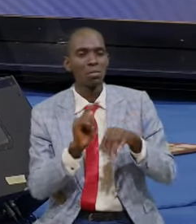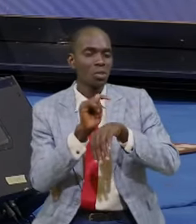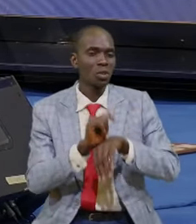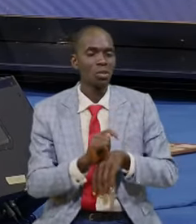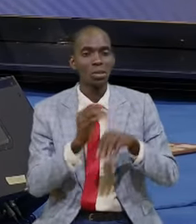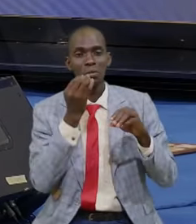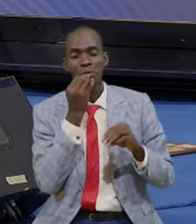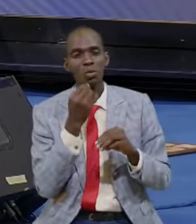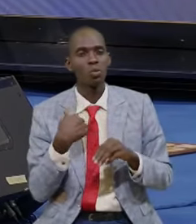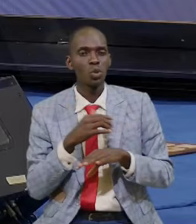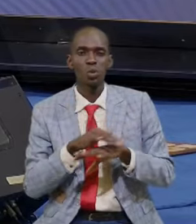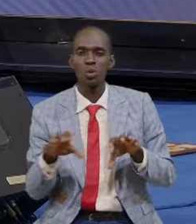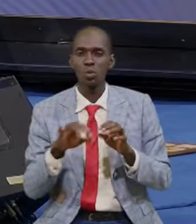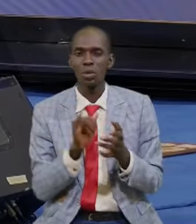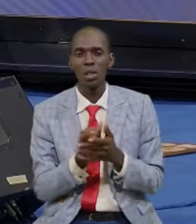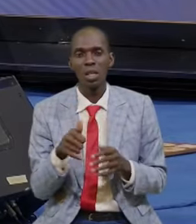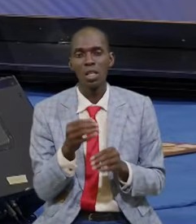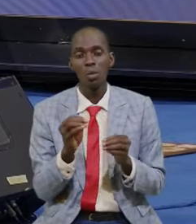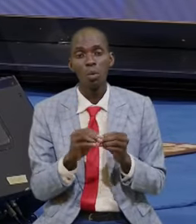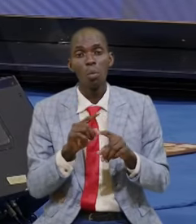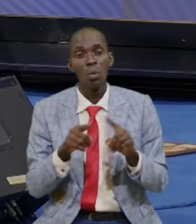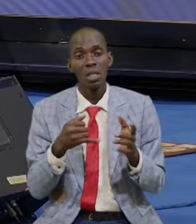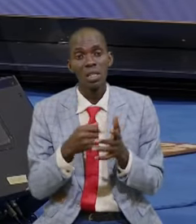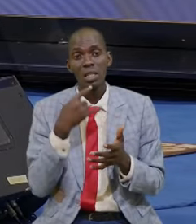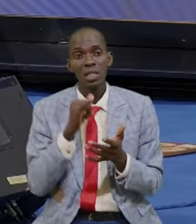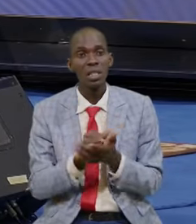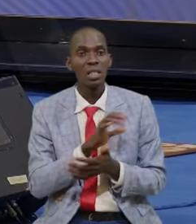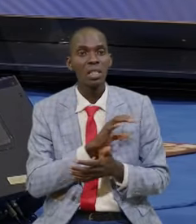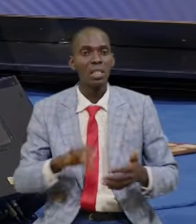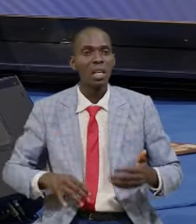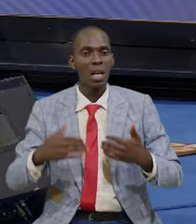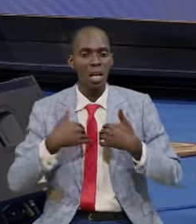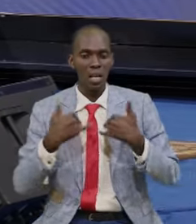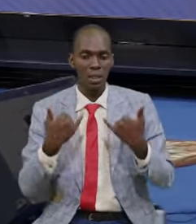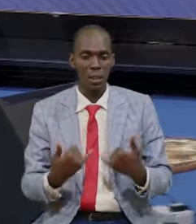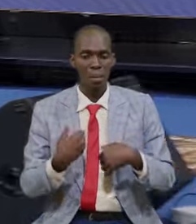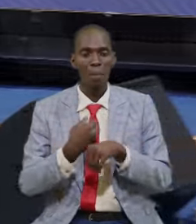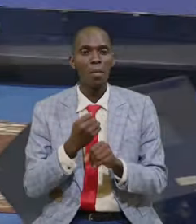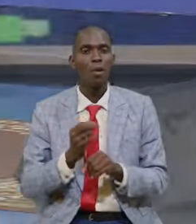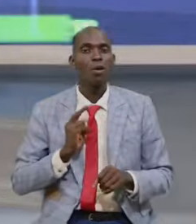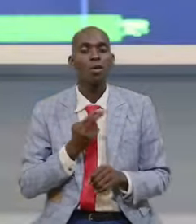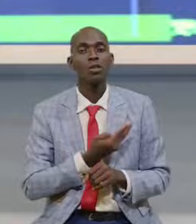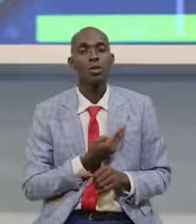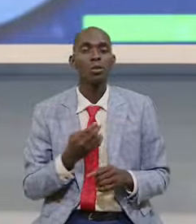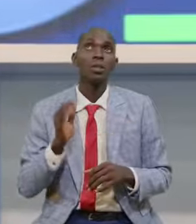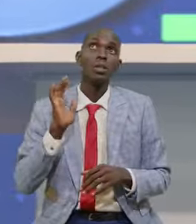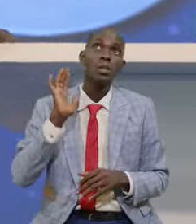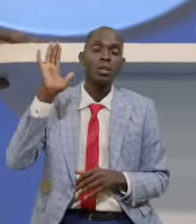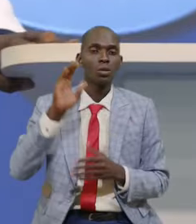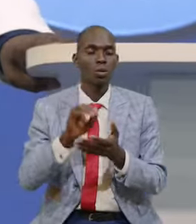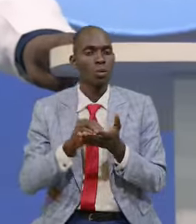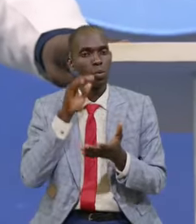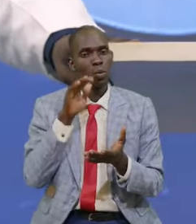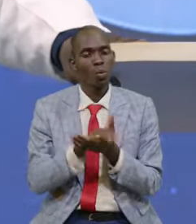that anymore. He says Christ has now made us His bride, that He